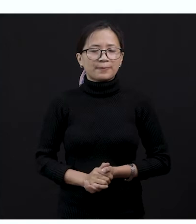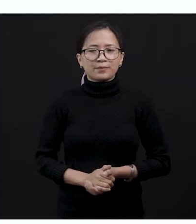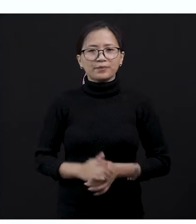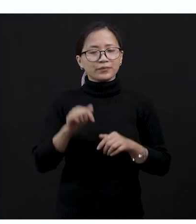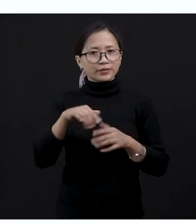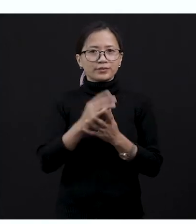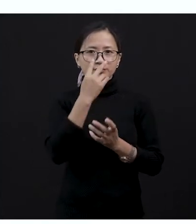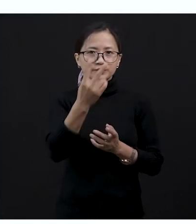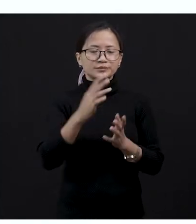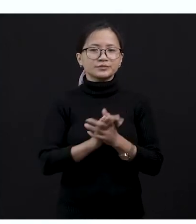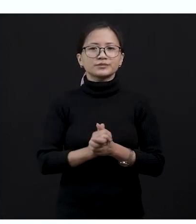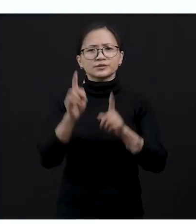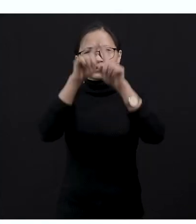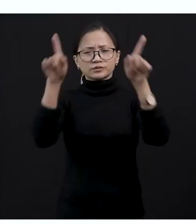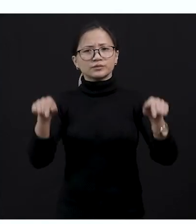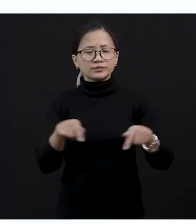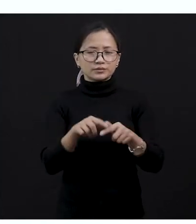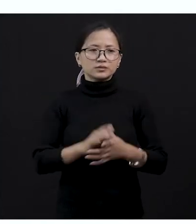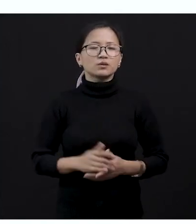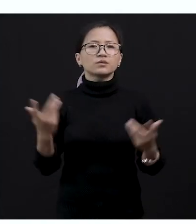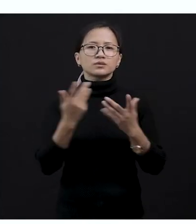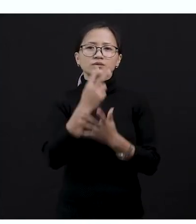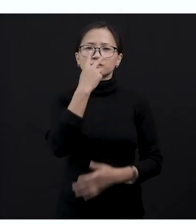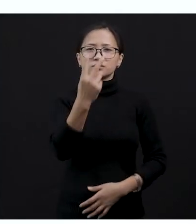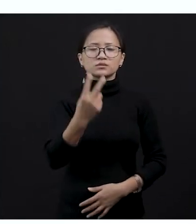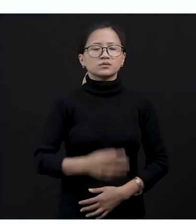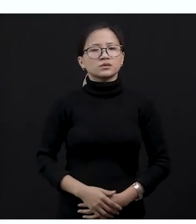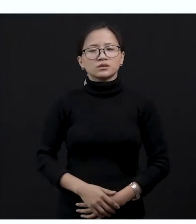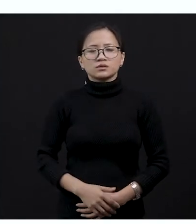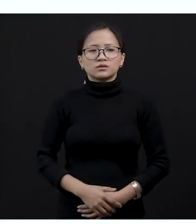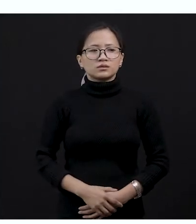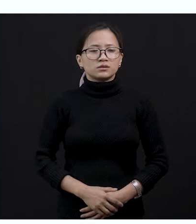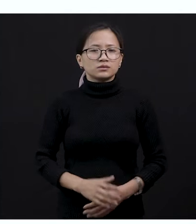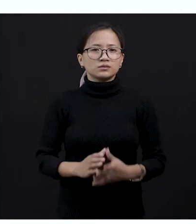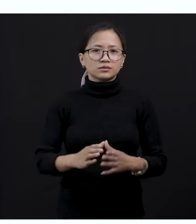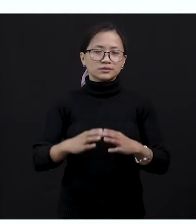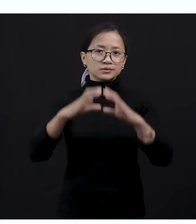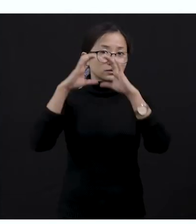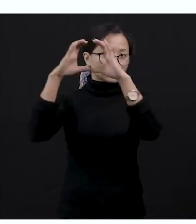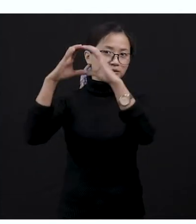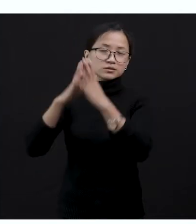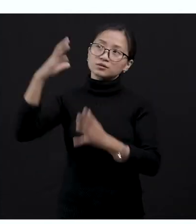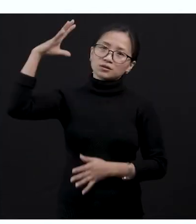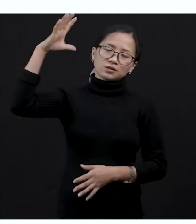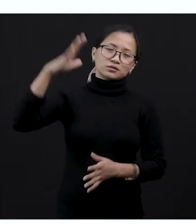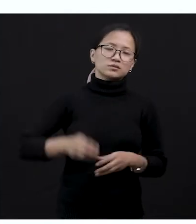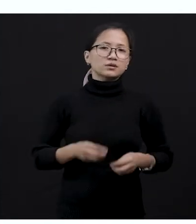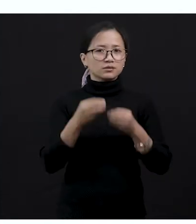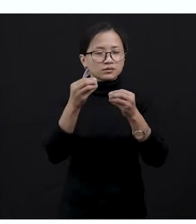Now here again there is another image where you can see that the sun is giving out its light,